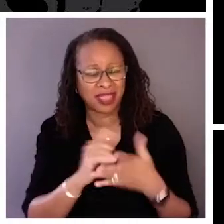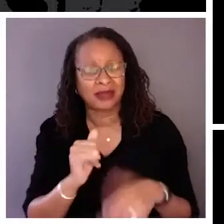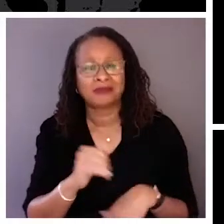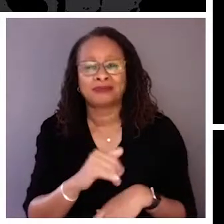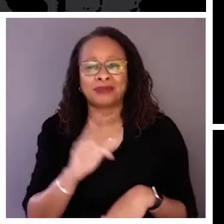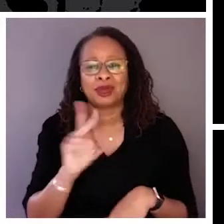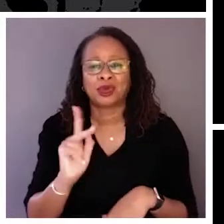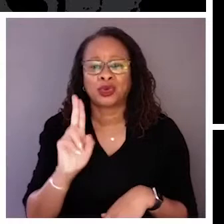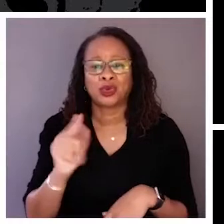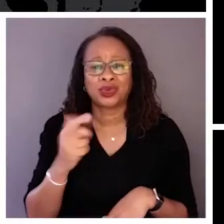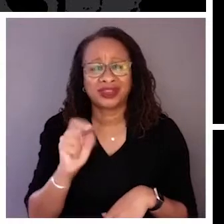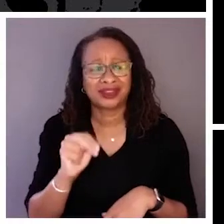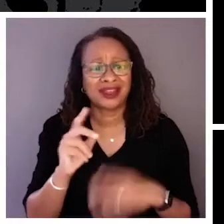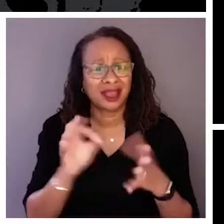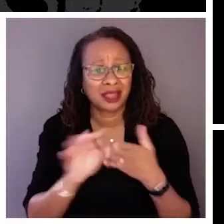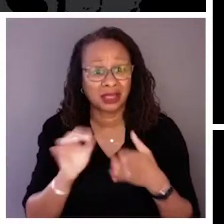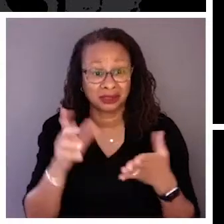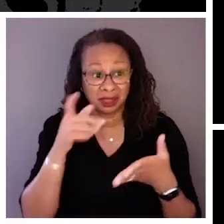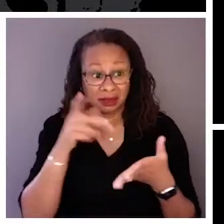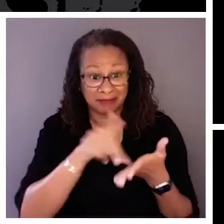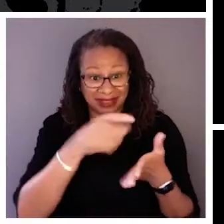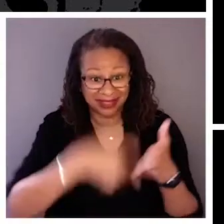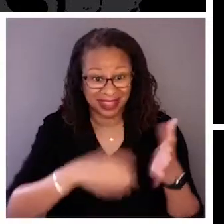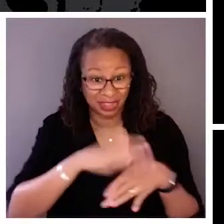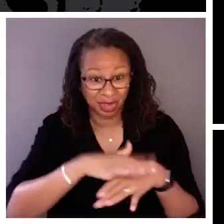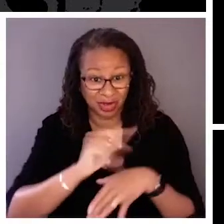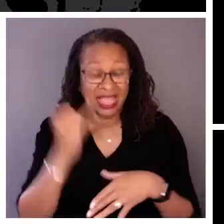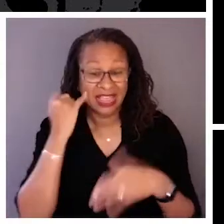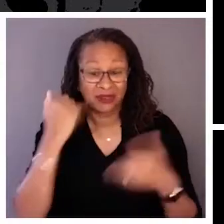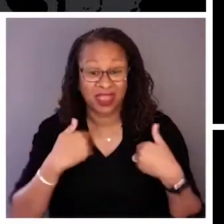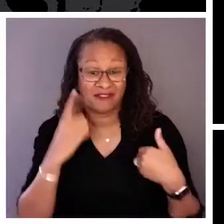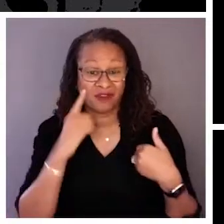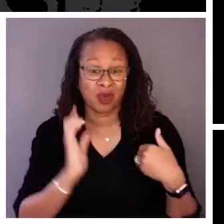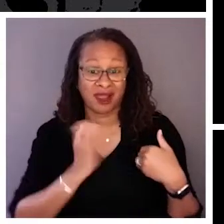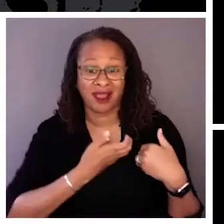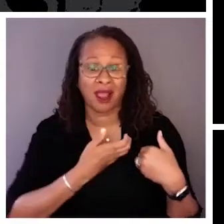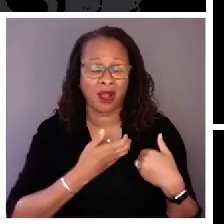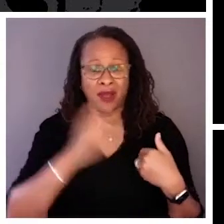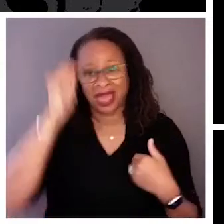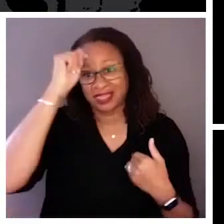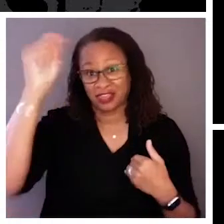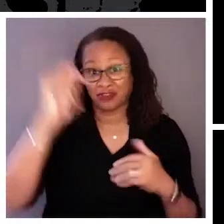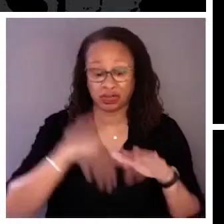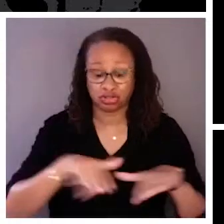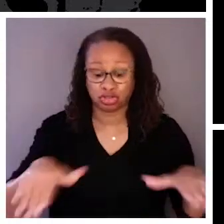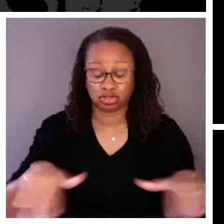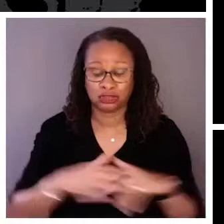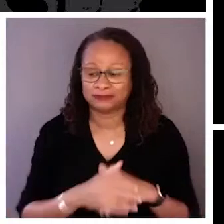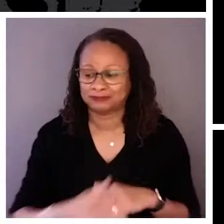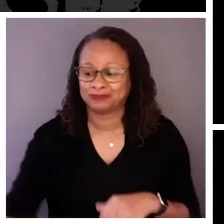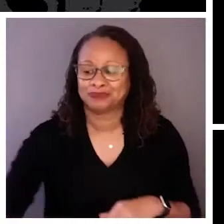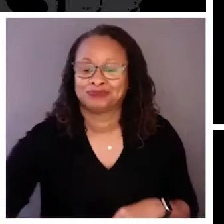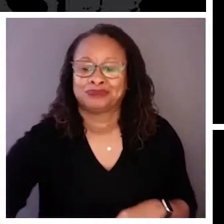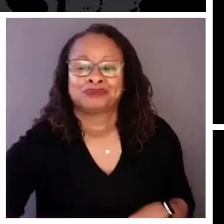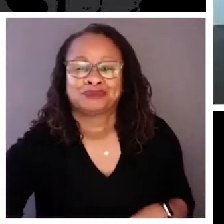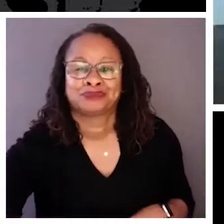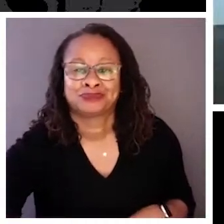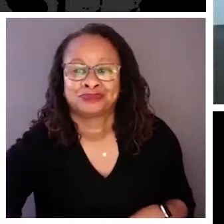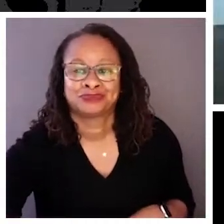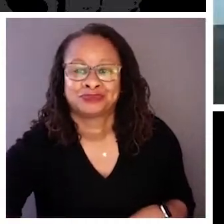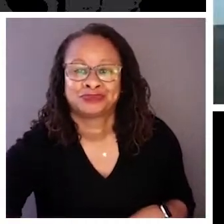Do we pay taxes on those if we have them for our theoretical children? Right. Theoretical or